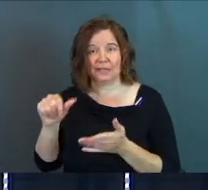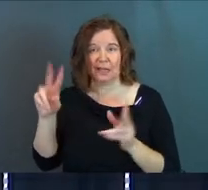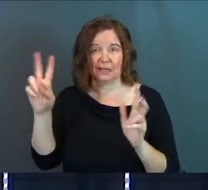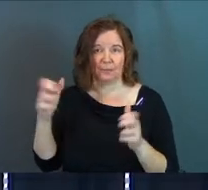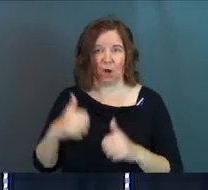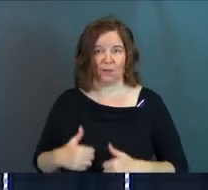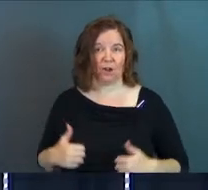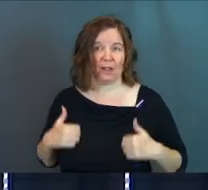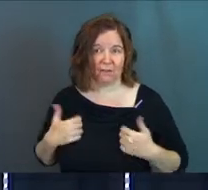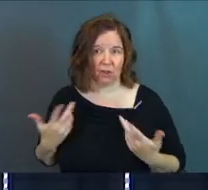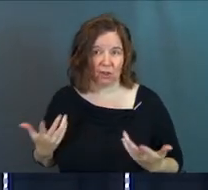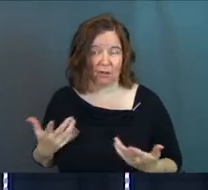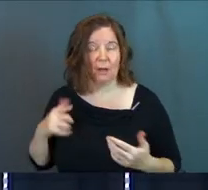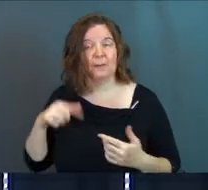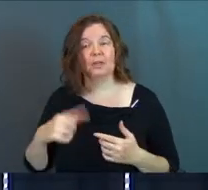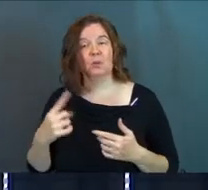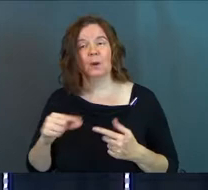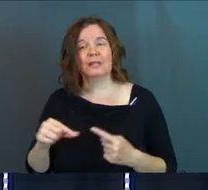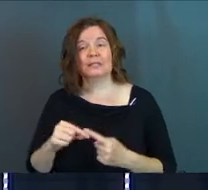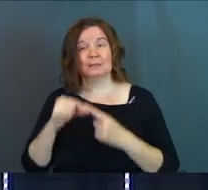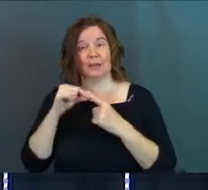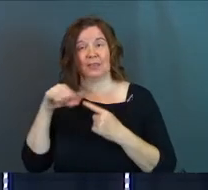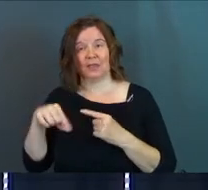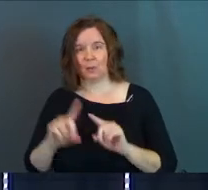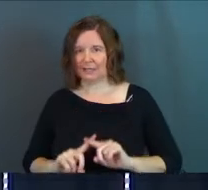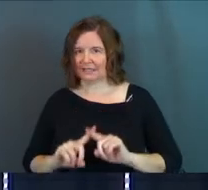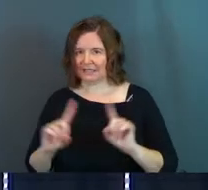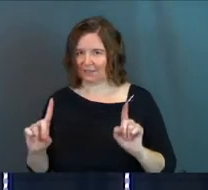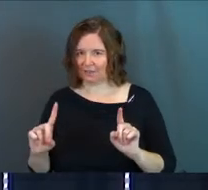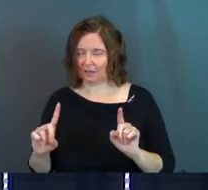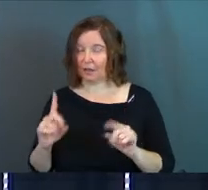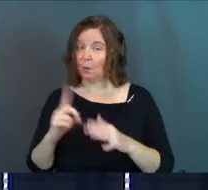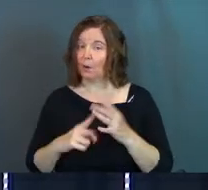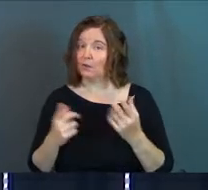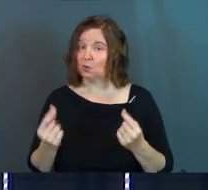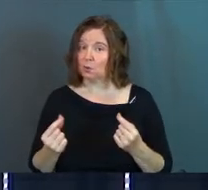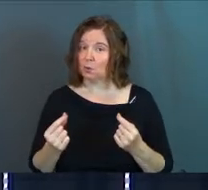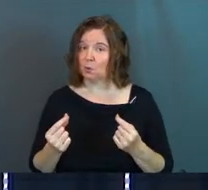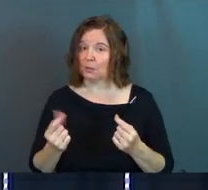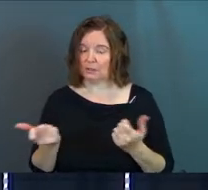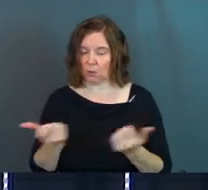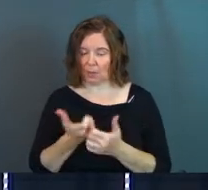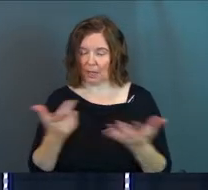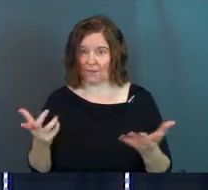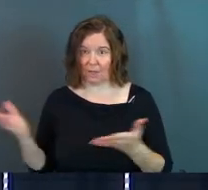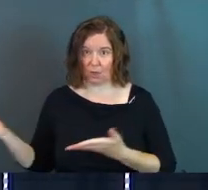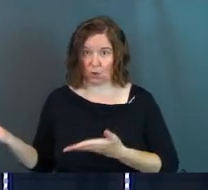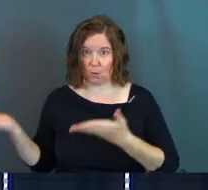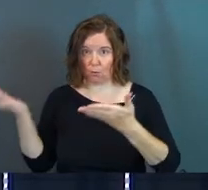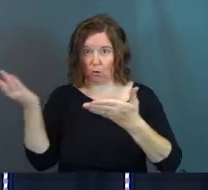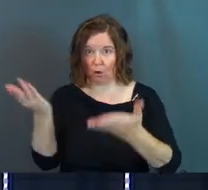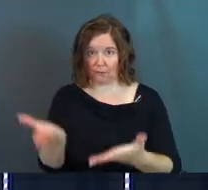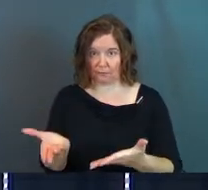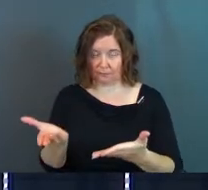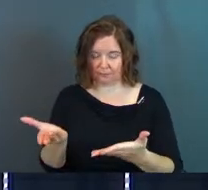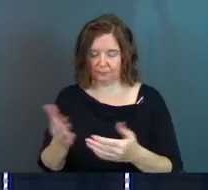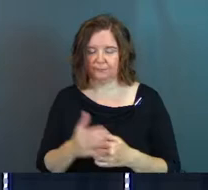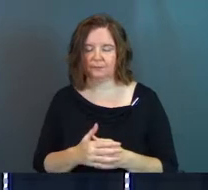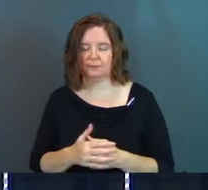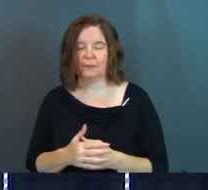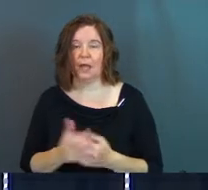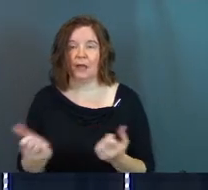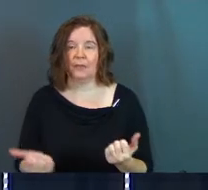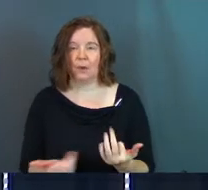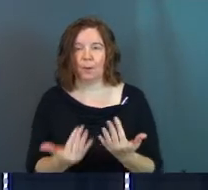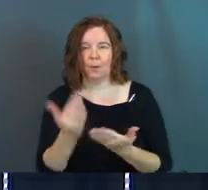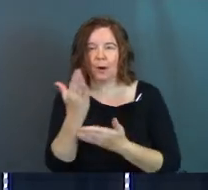of their livelihood. But this one's special. This one's different. And what they would do is they would take everything that you brought up to them, and they would